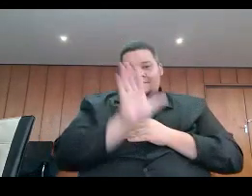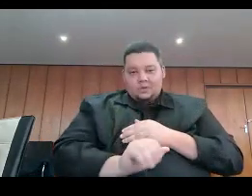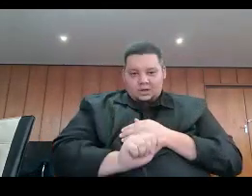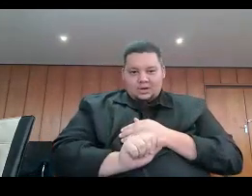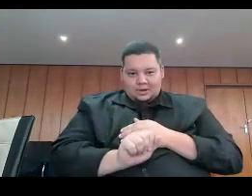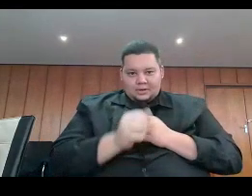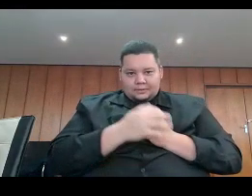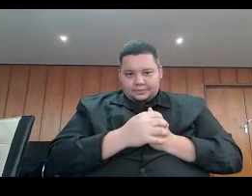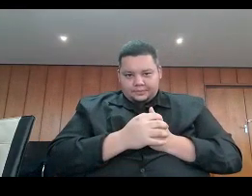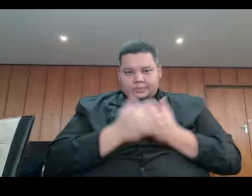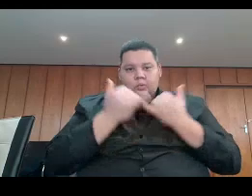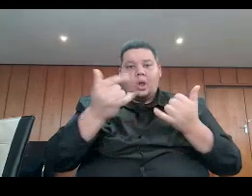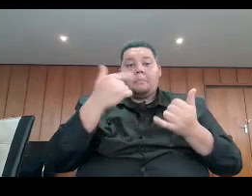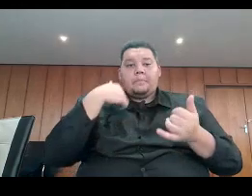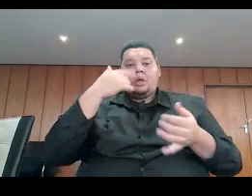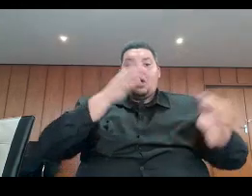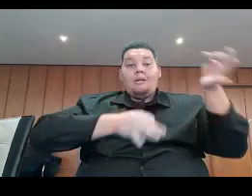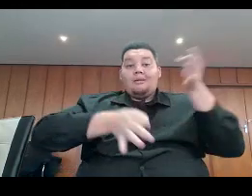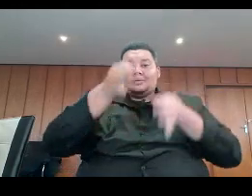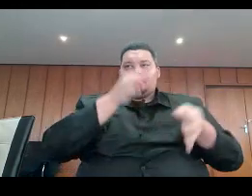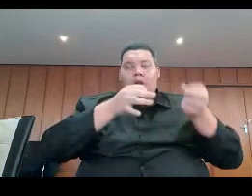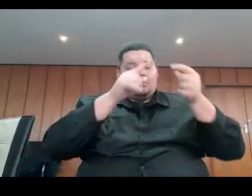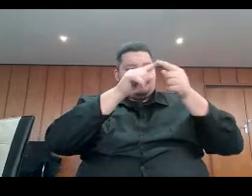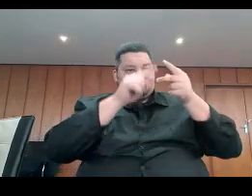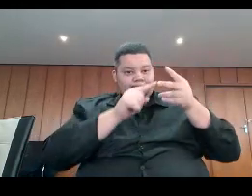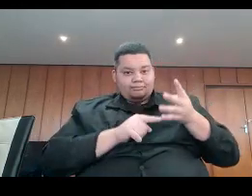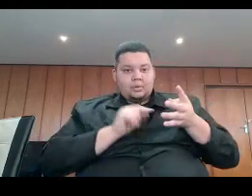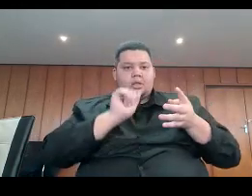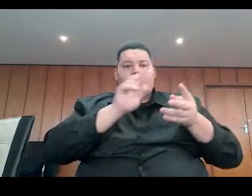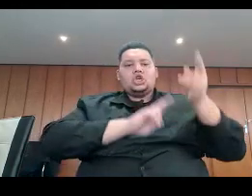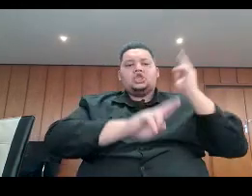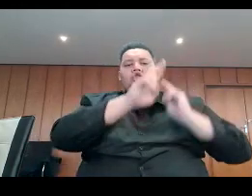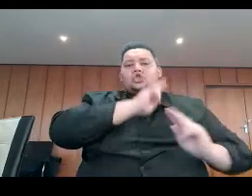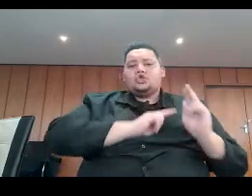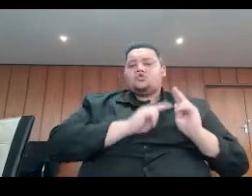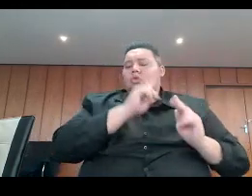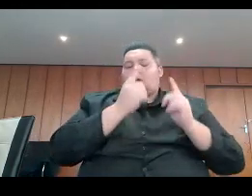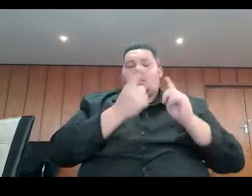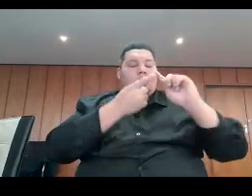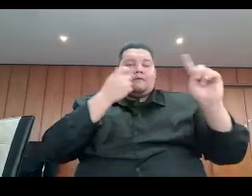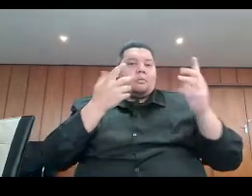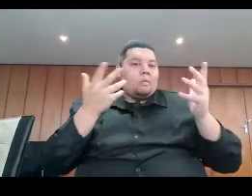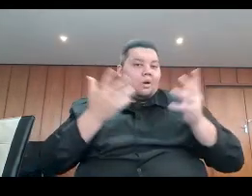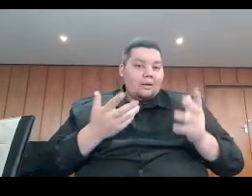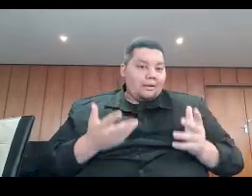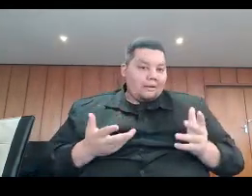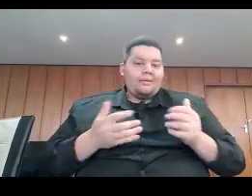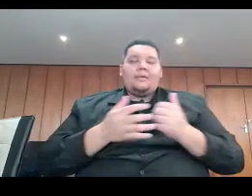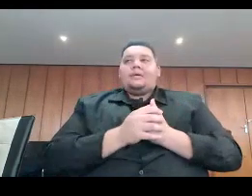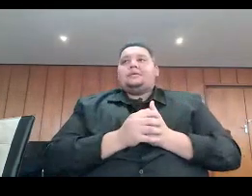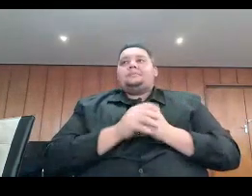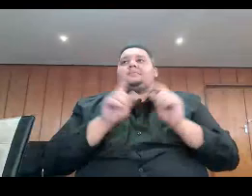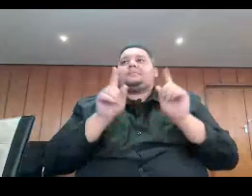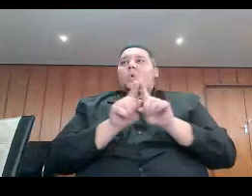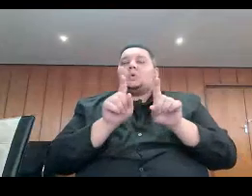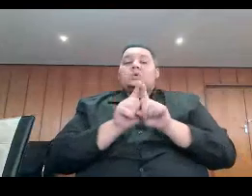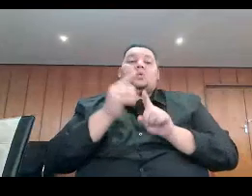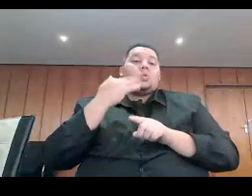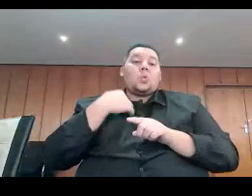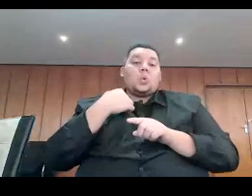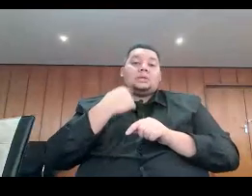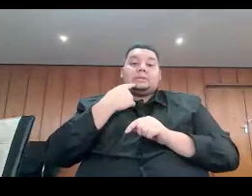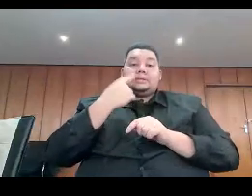to talk about then the history. Where does this all come from? And we often talk